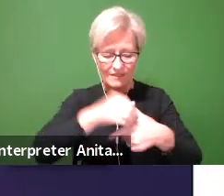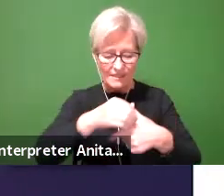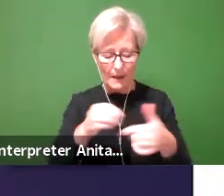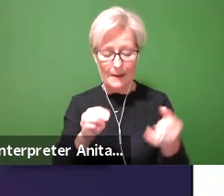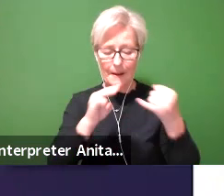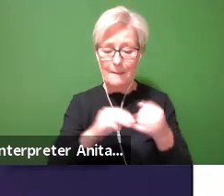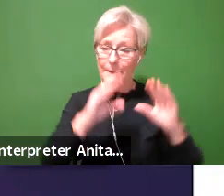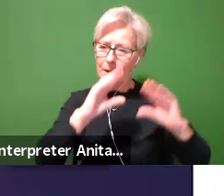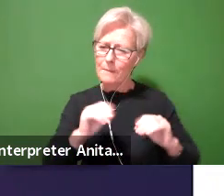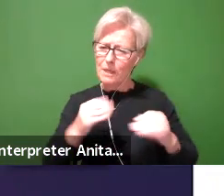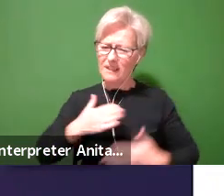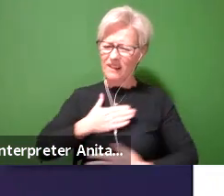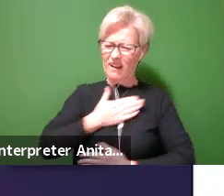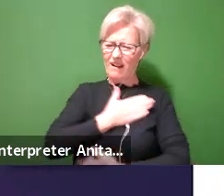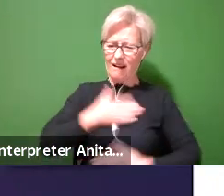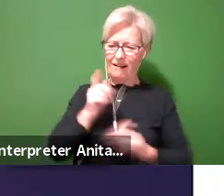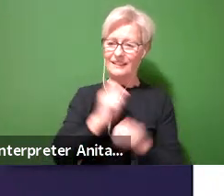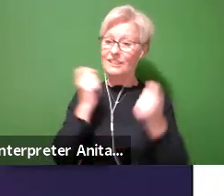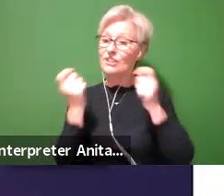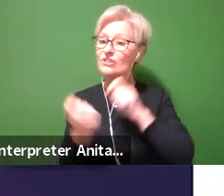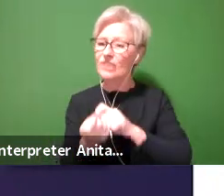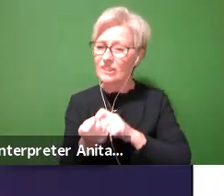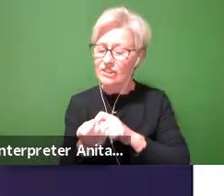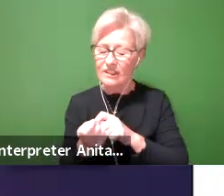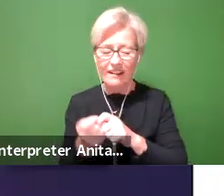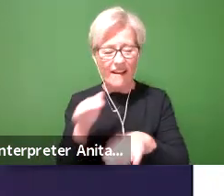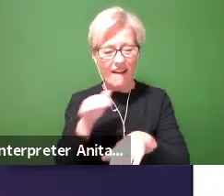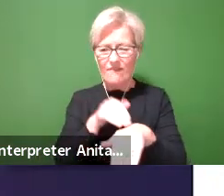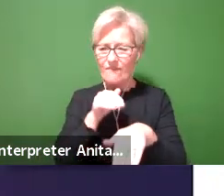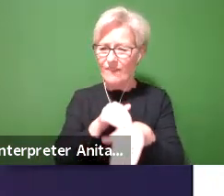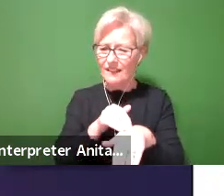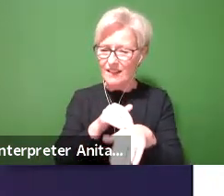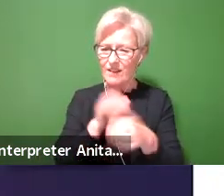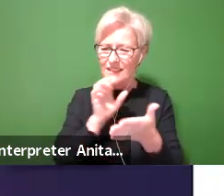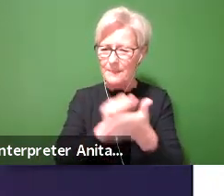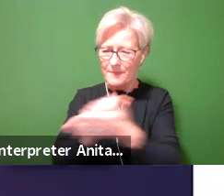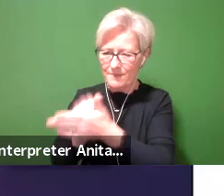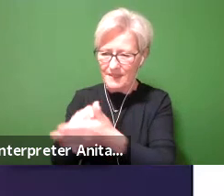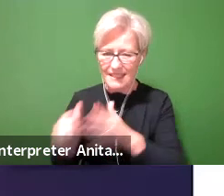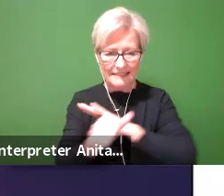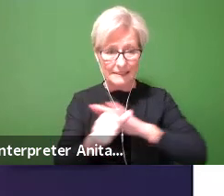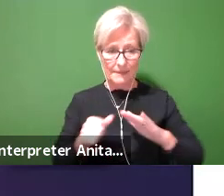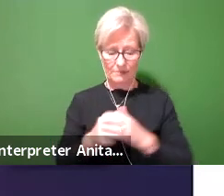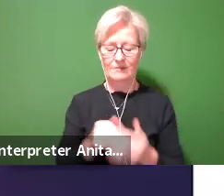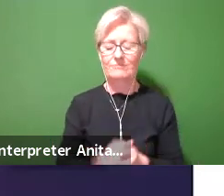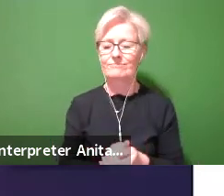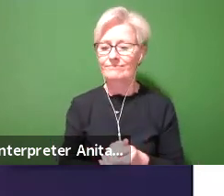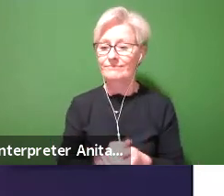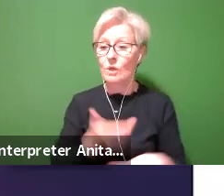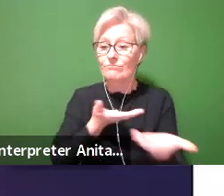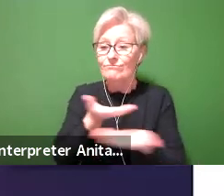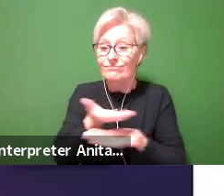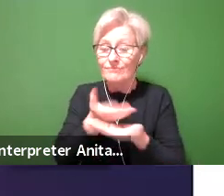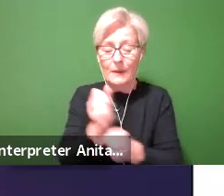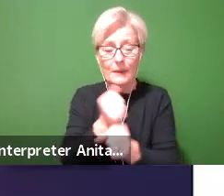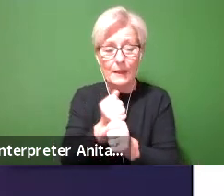changes and the effect of this on some symptoms that you may experience. We will discuss symptom management, when to see a women's